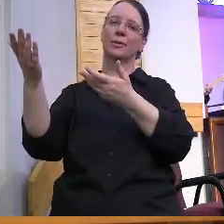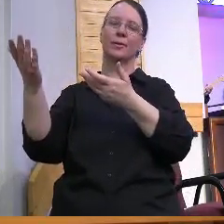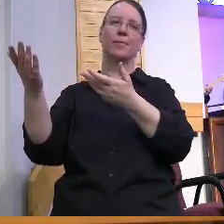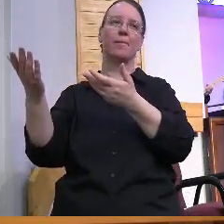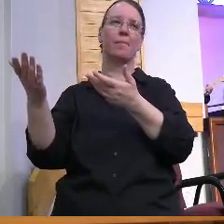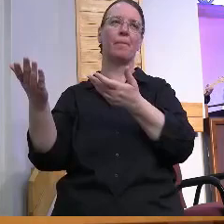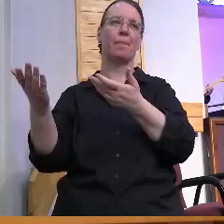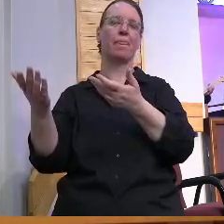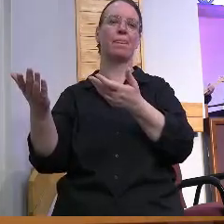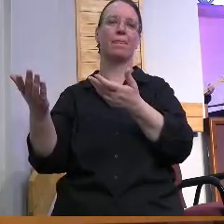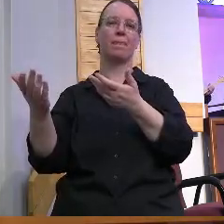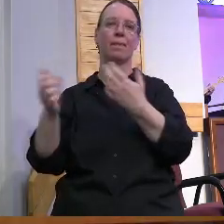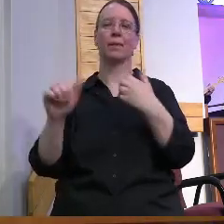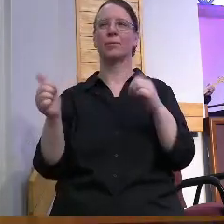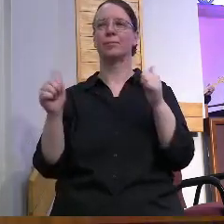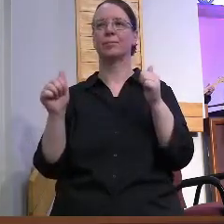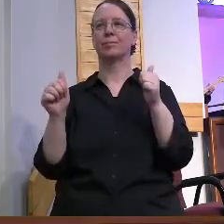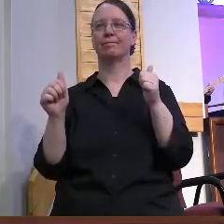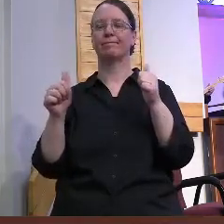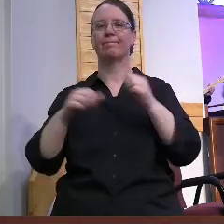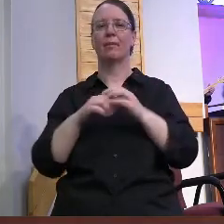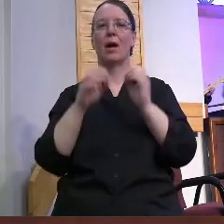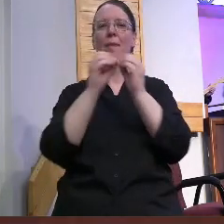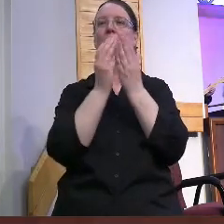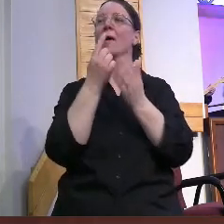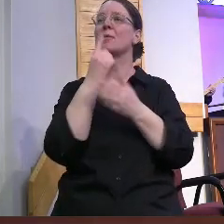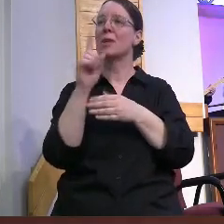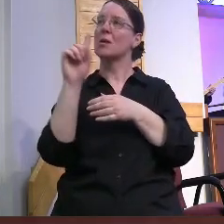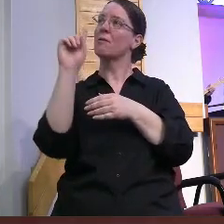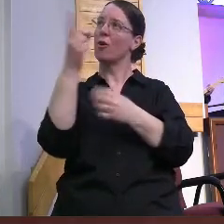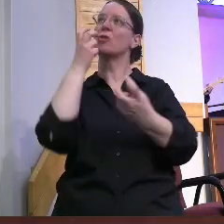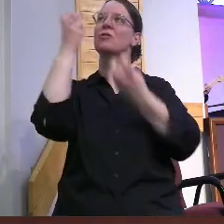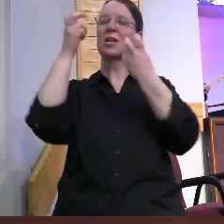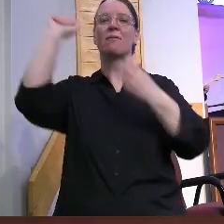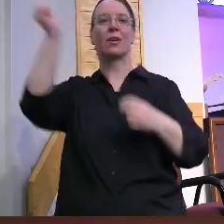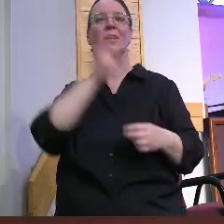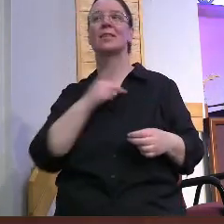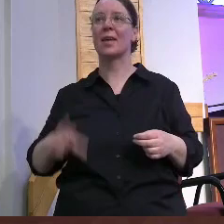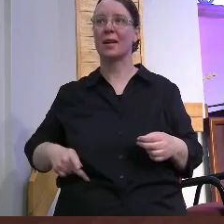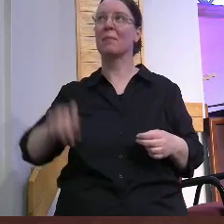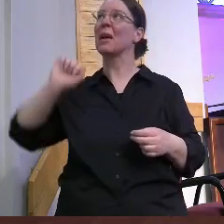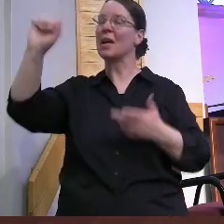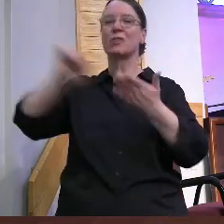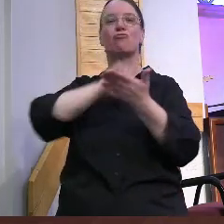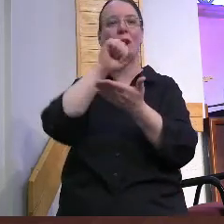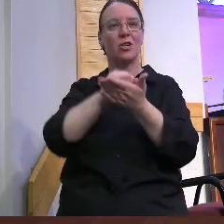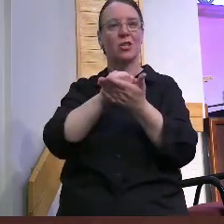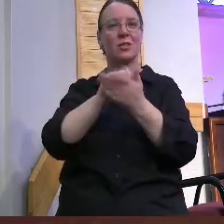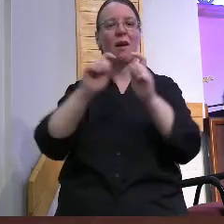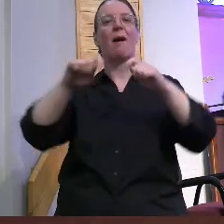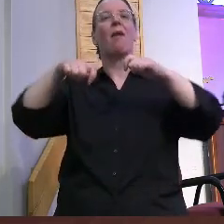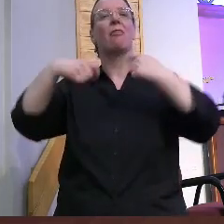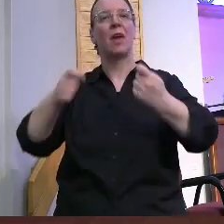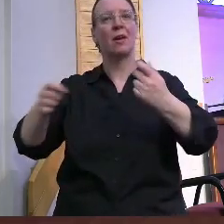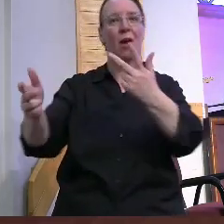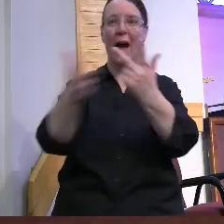Seek ye first the kingdom of God and his righteousness, and all these things shall be added unto you. Take therefore